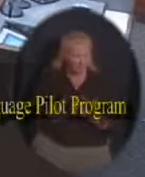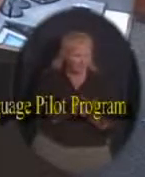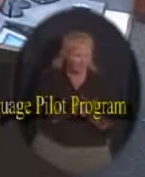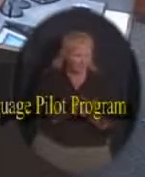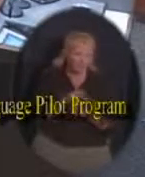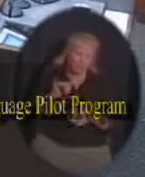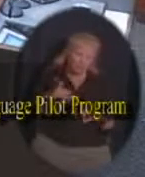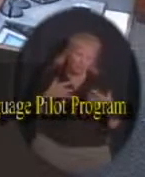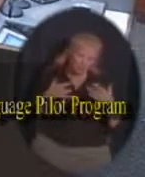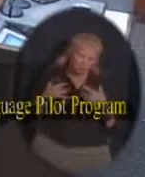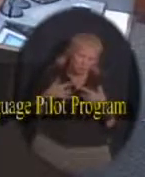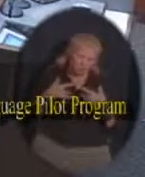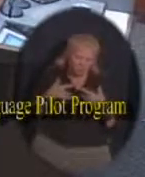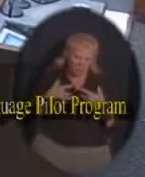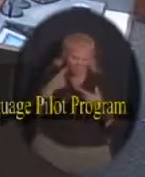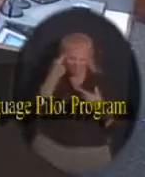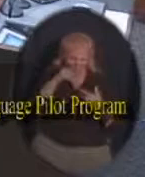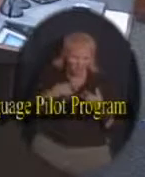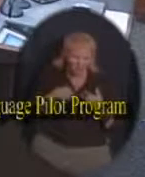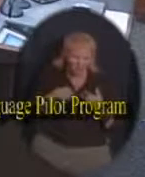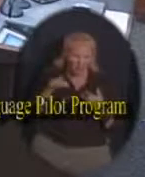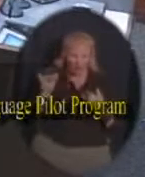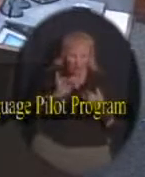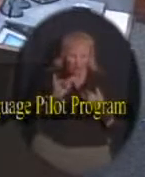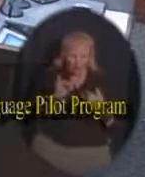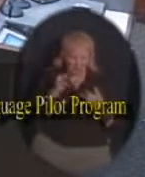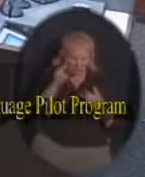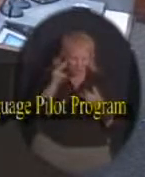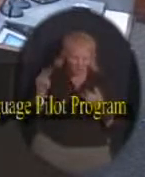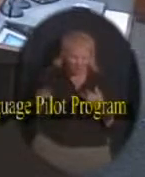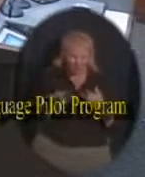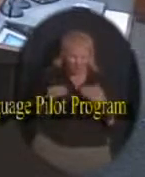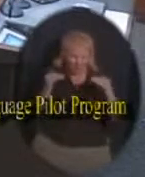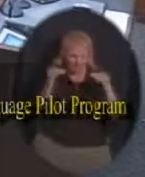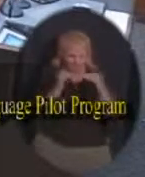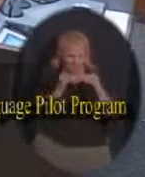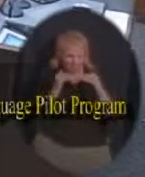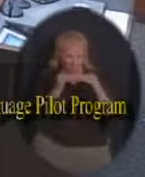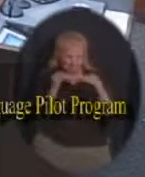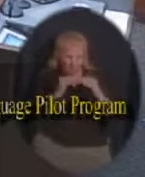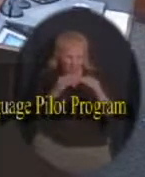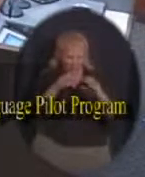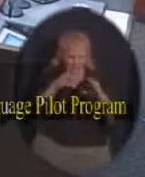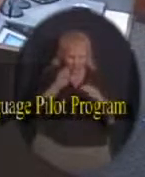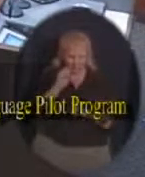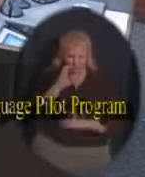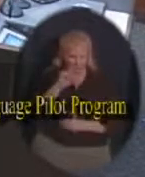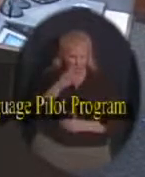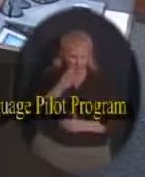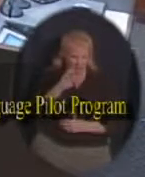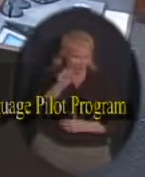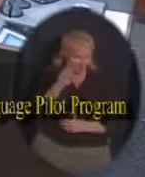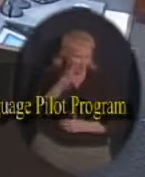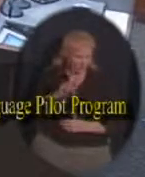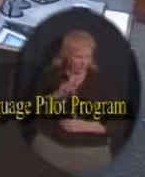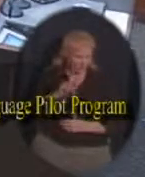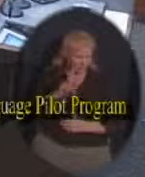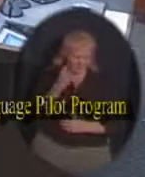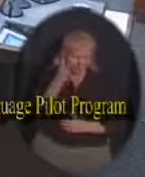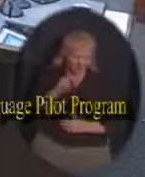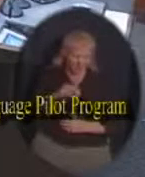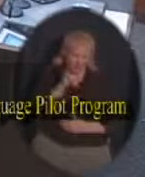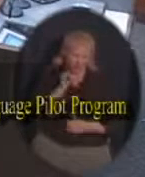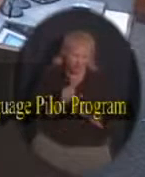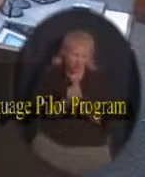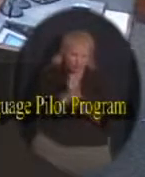to me. I also look at our balanced scorecard and I see areas that we're falling behind, or let me rephrase that we're not as far ahead as we want